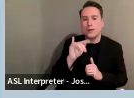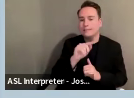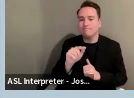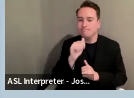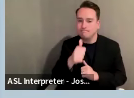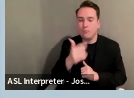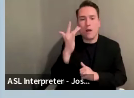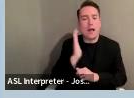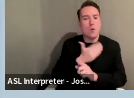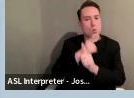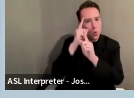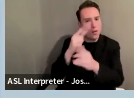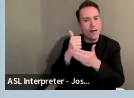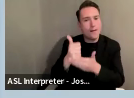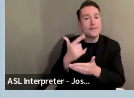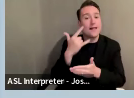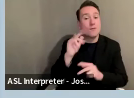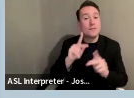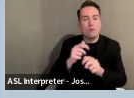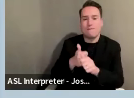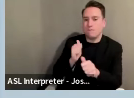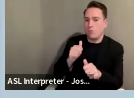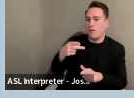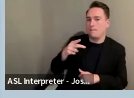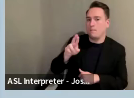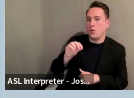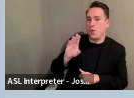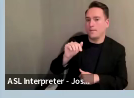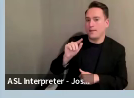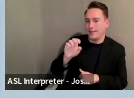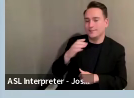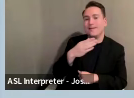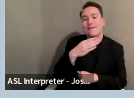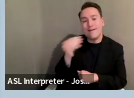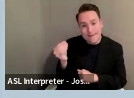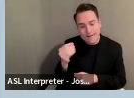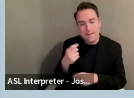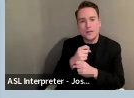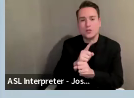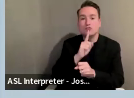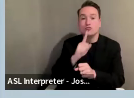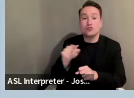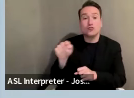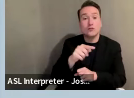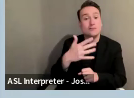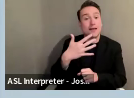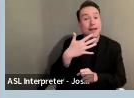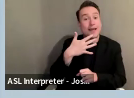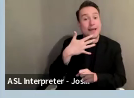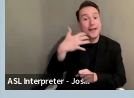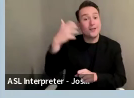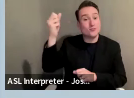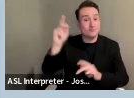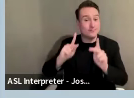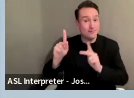to help California folks avoid probate and to make sure that an aging population is able